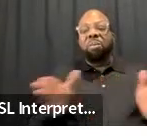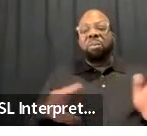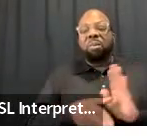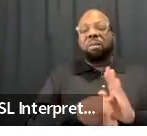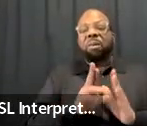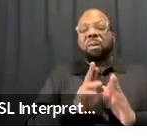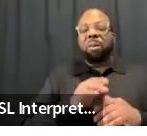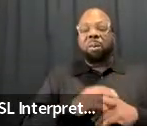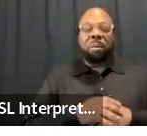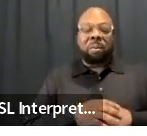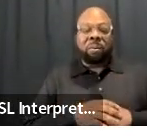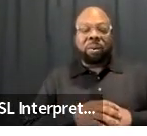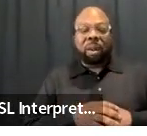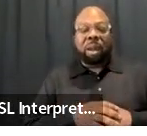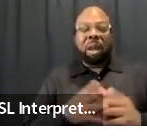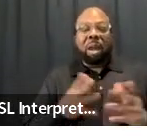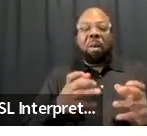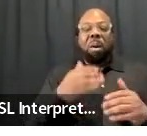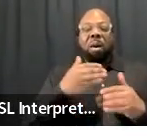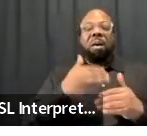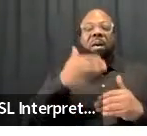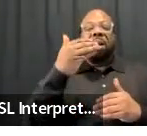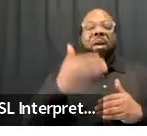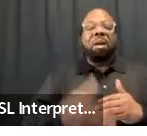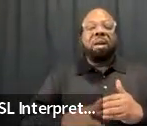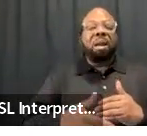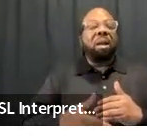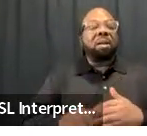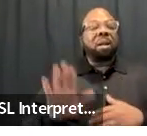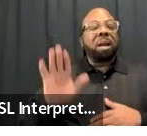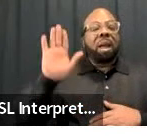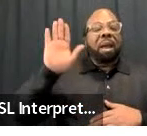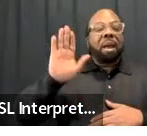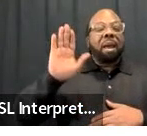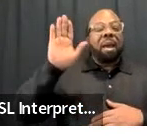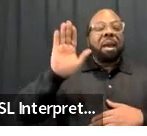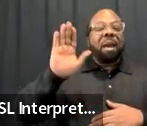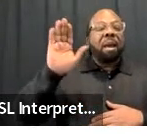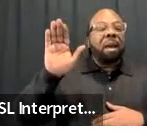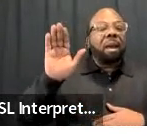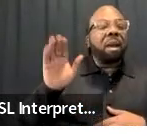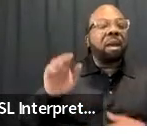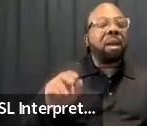Want to go to our next hand. It's Nicholas.